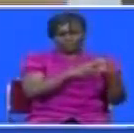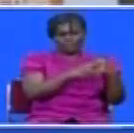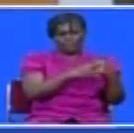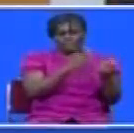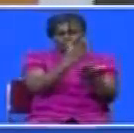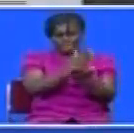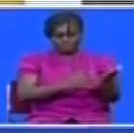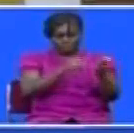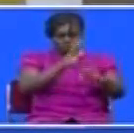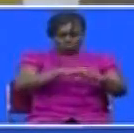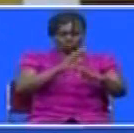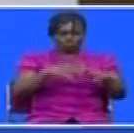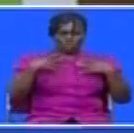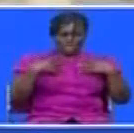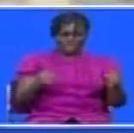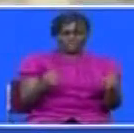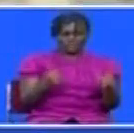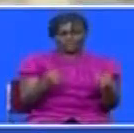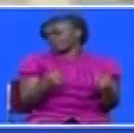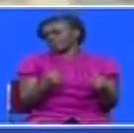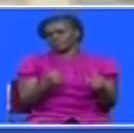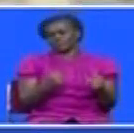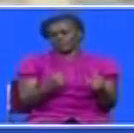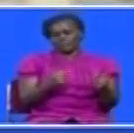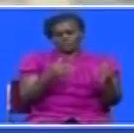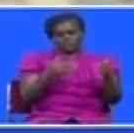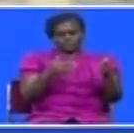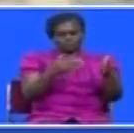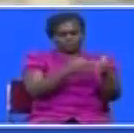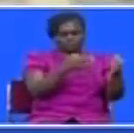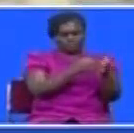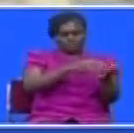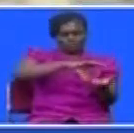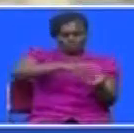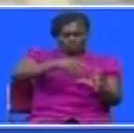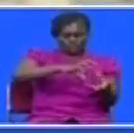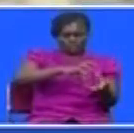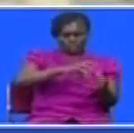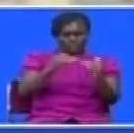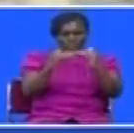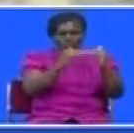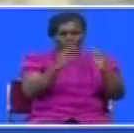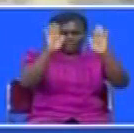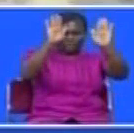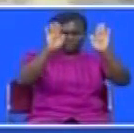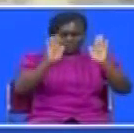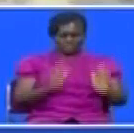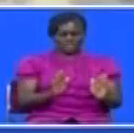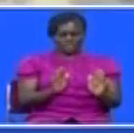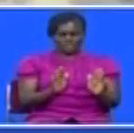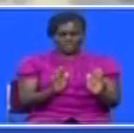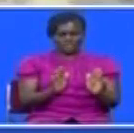Among them was good health and well-being. See prevention of conflicts as equal in importance to